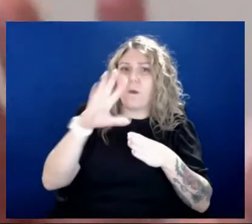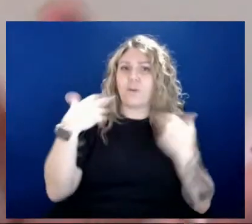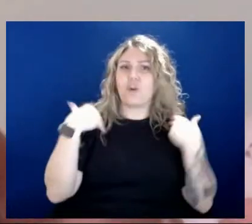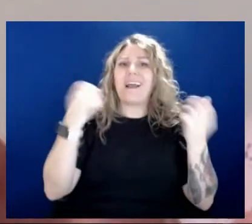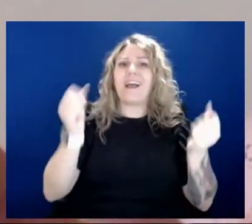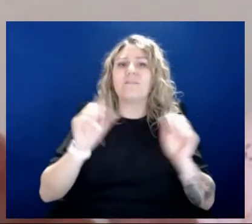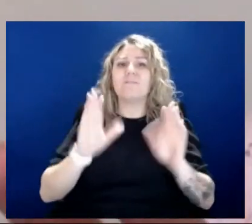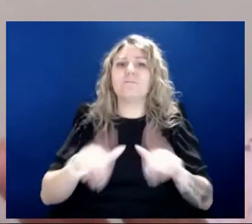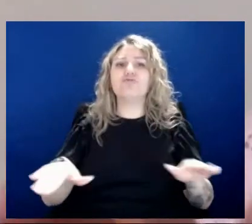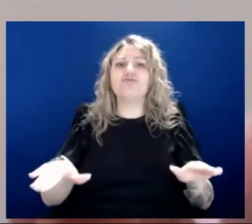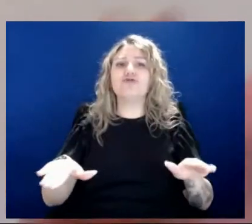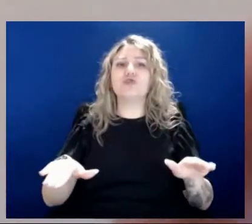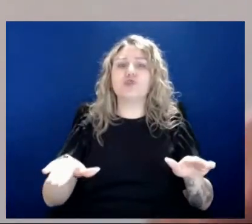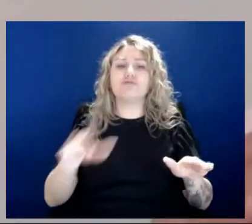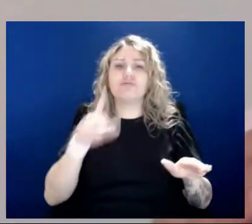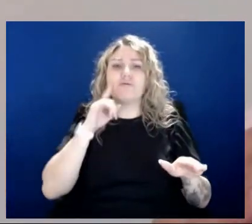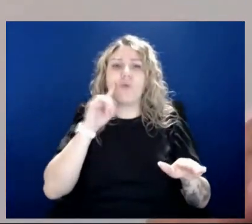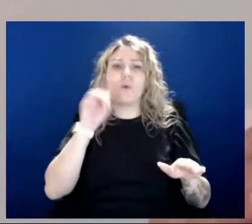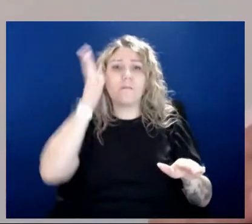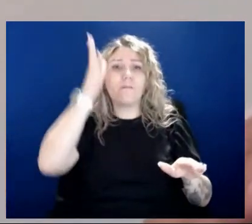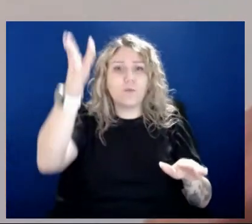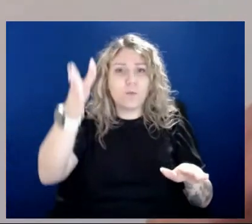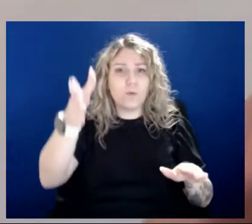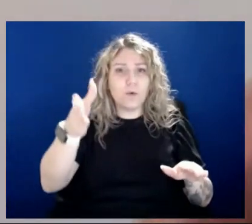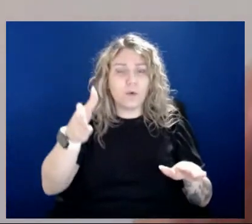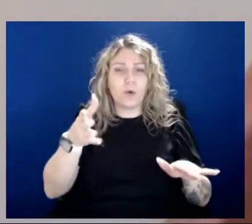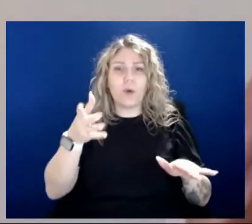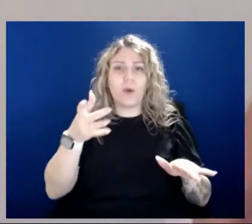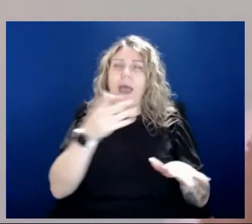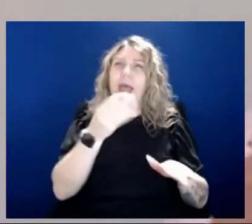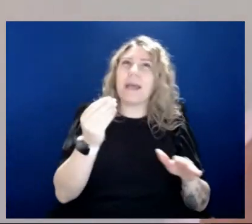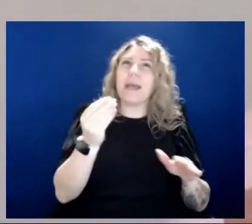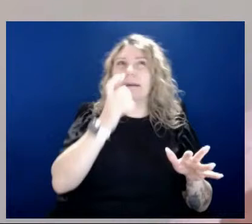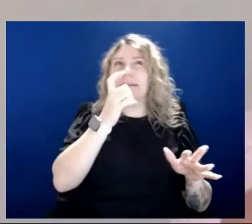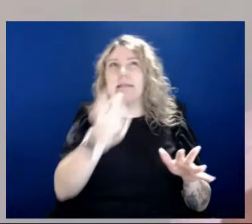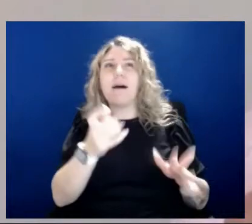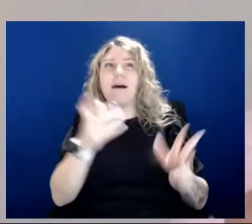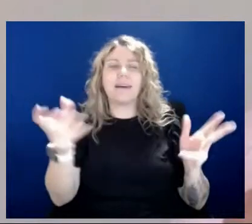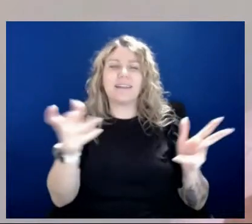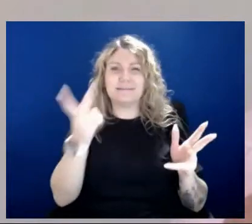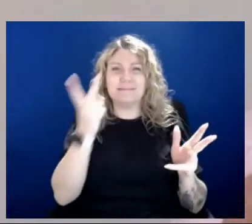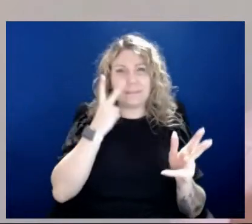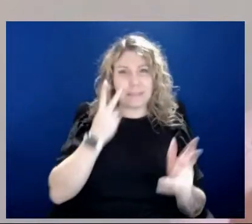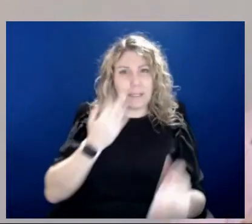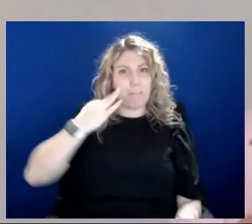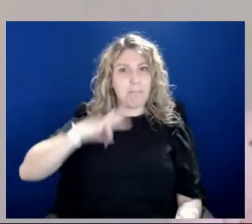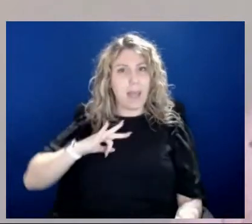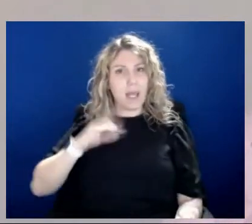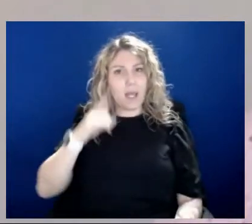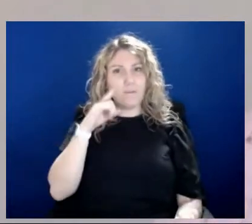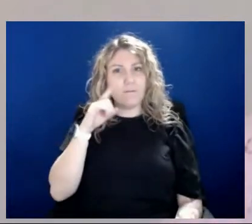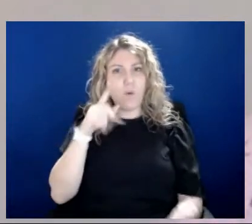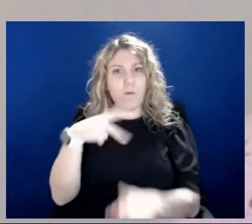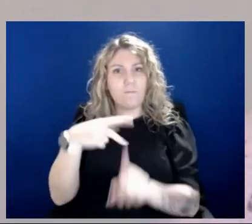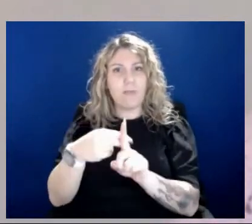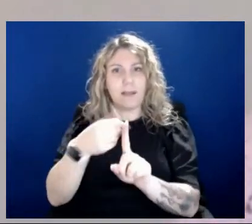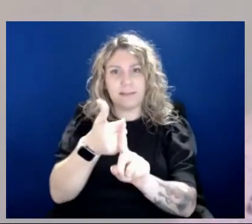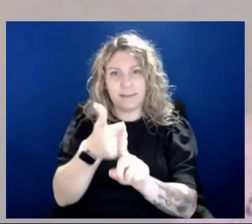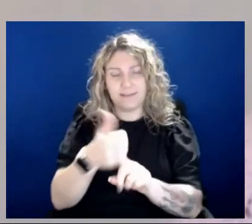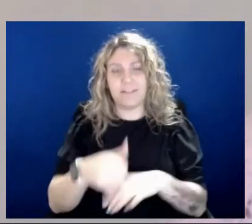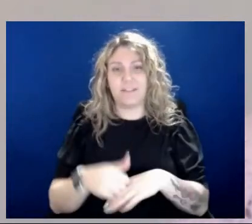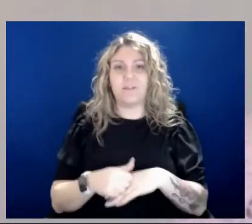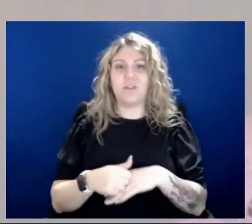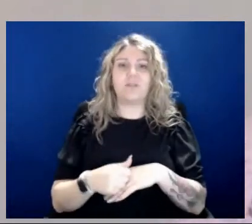children in the long term, and less of seeing the benefit of the vaccine itself. So we work